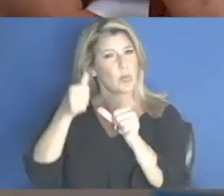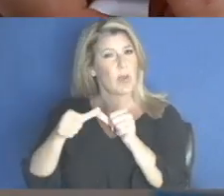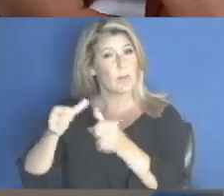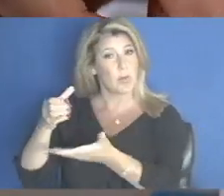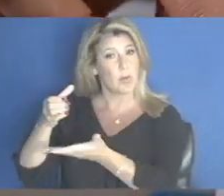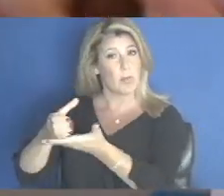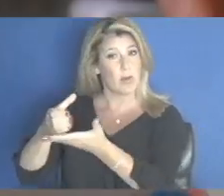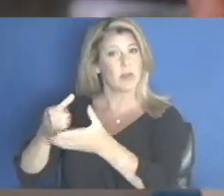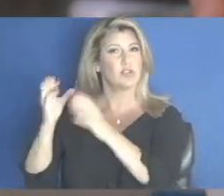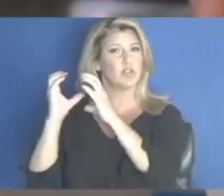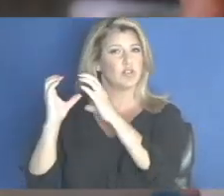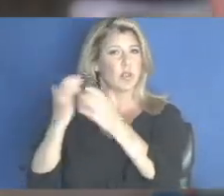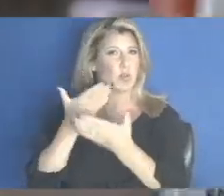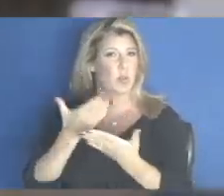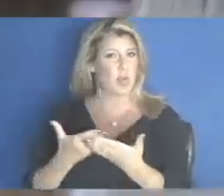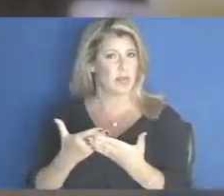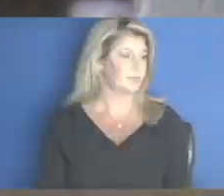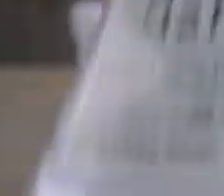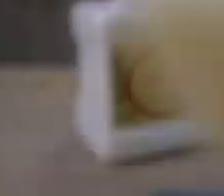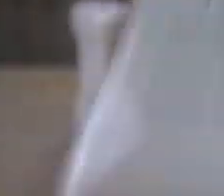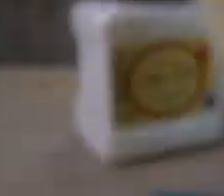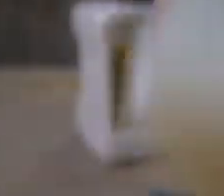well.